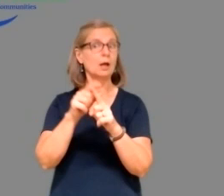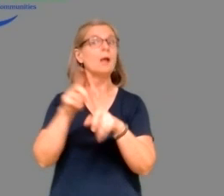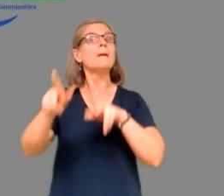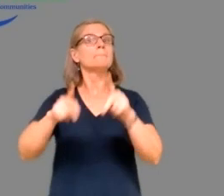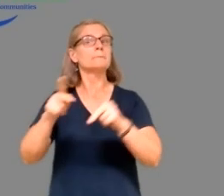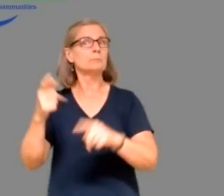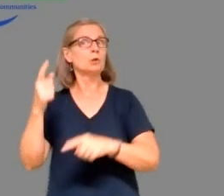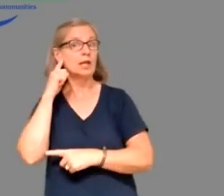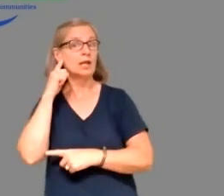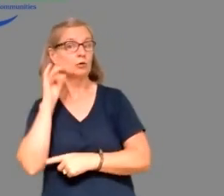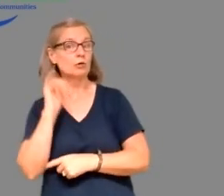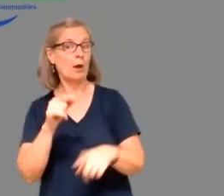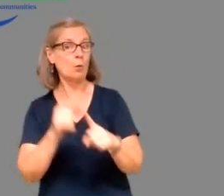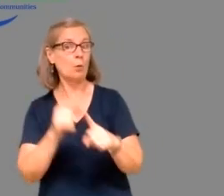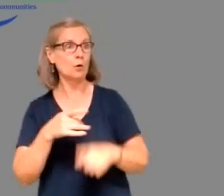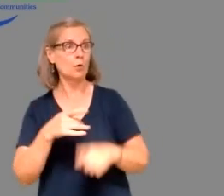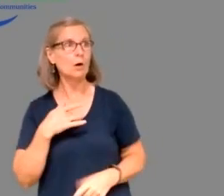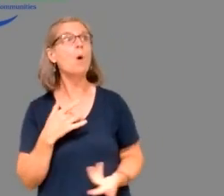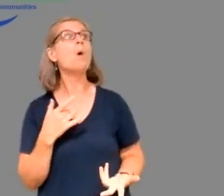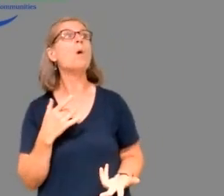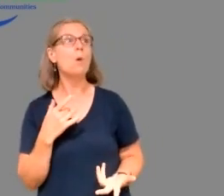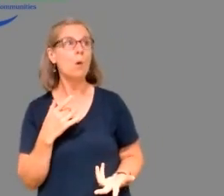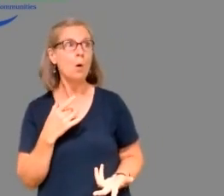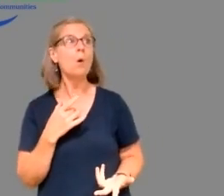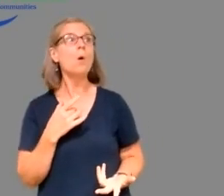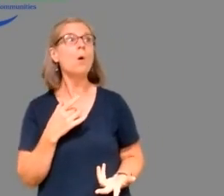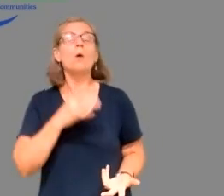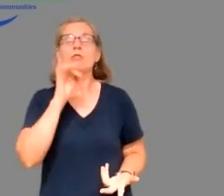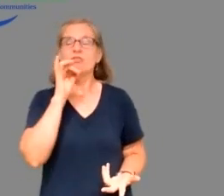means that is also trying to discuss whether or not someone